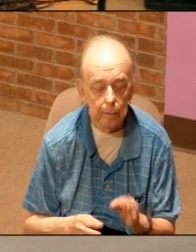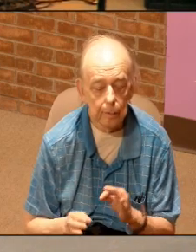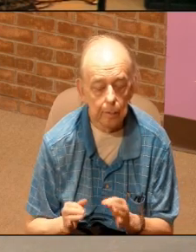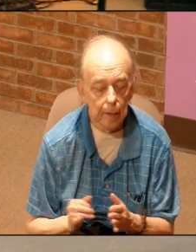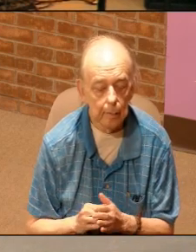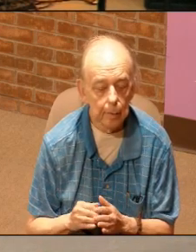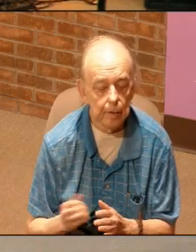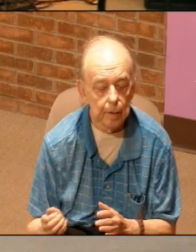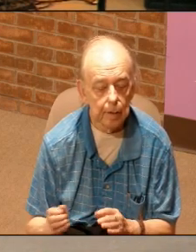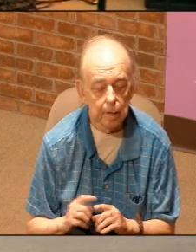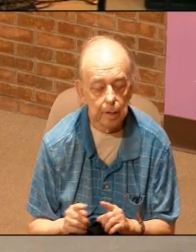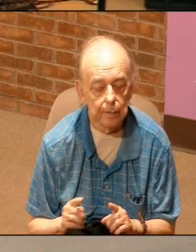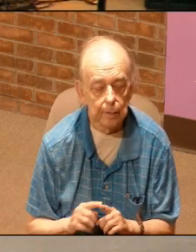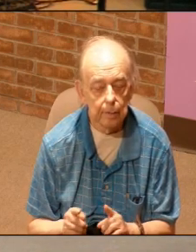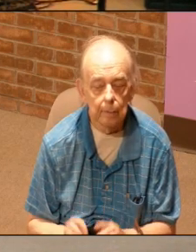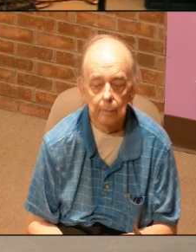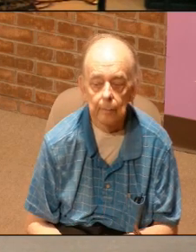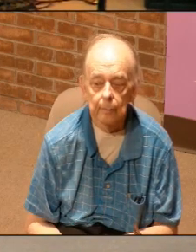anything.